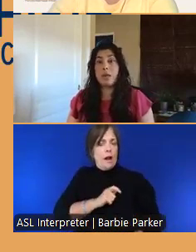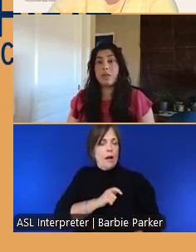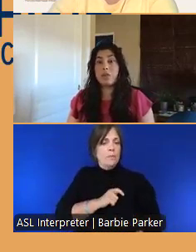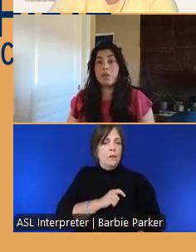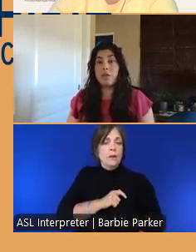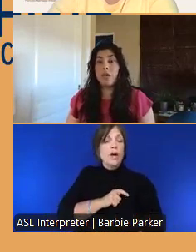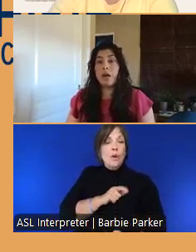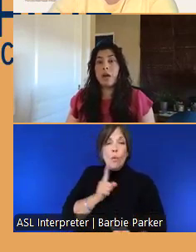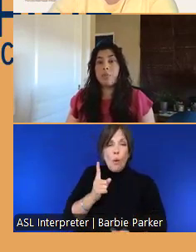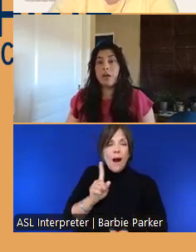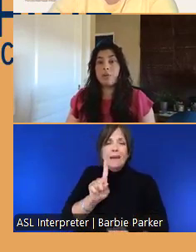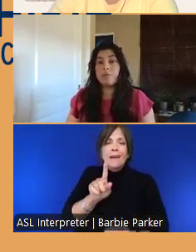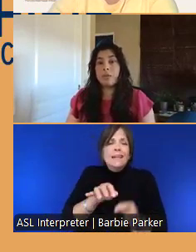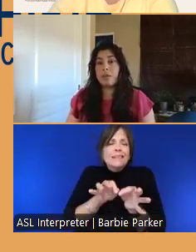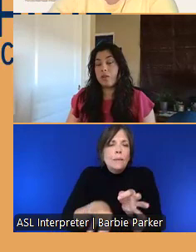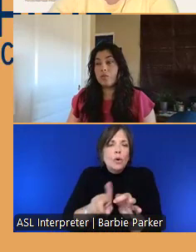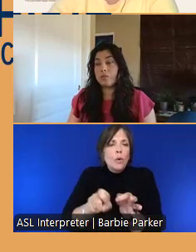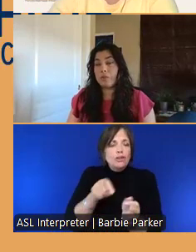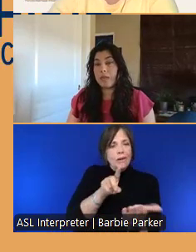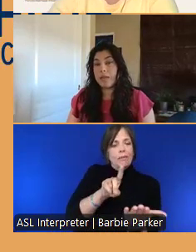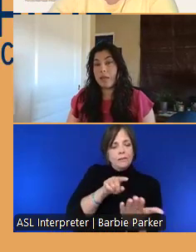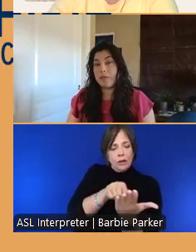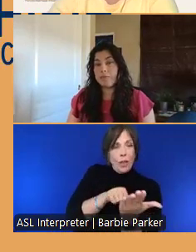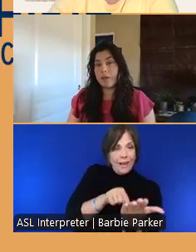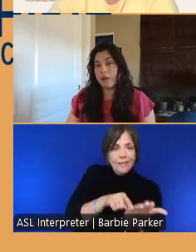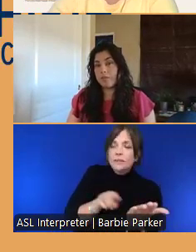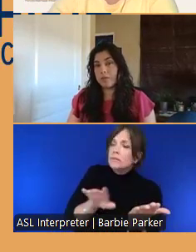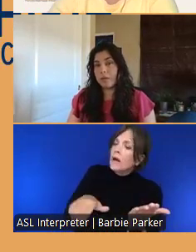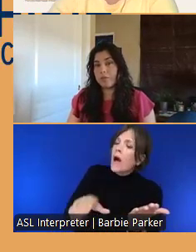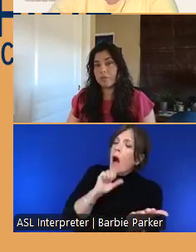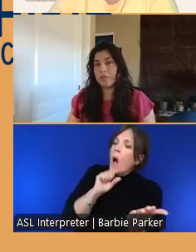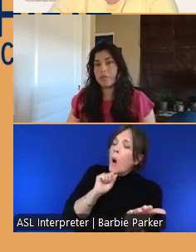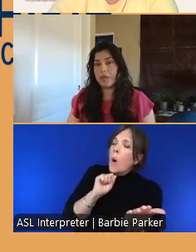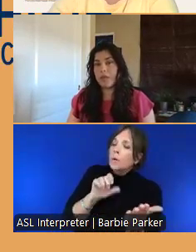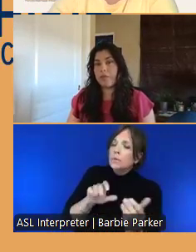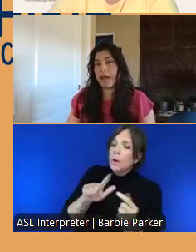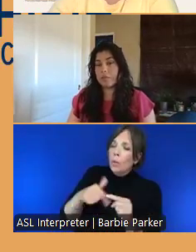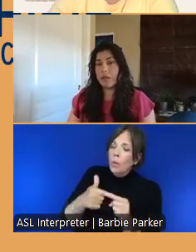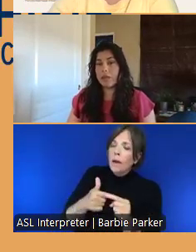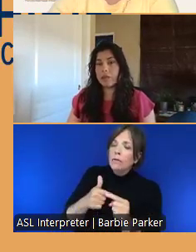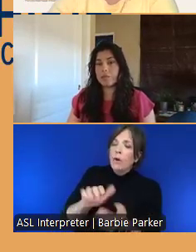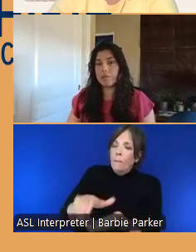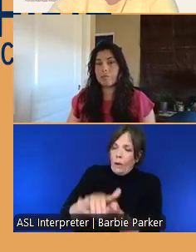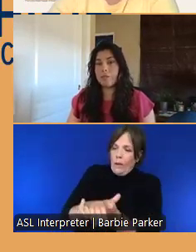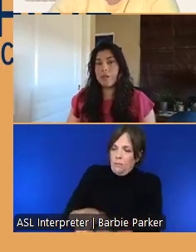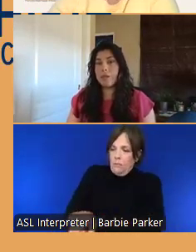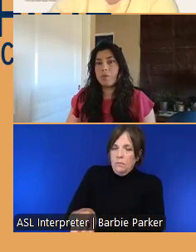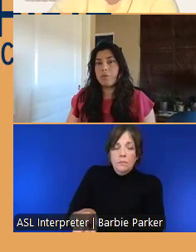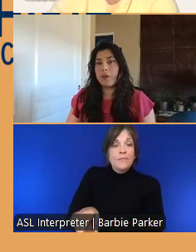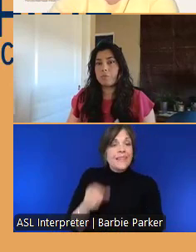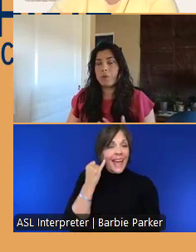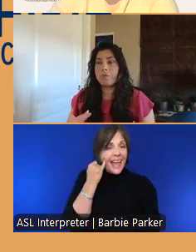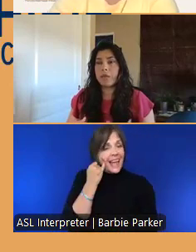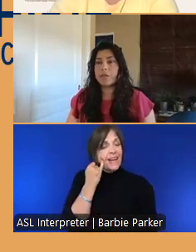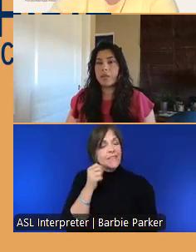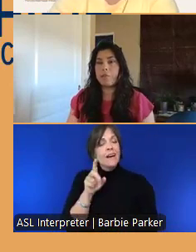age of your marriage? That would have been huge for me if a law enforcement officer were to have asked me that, because